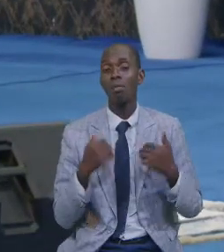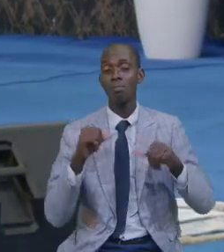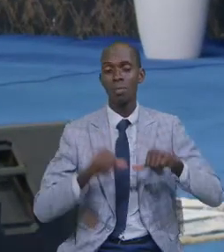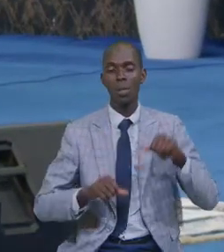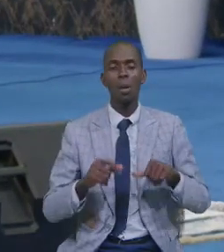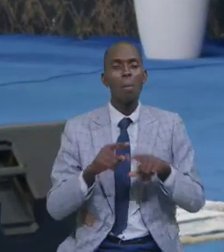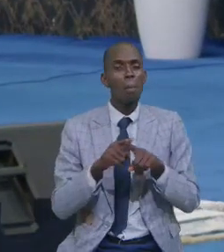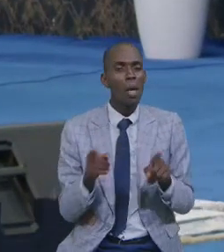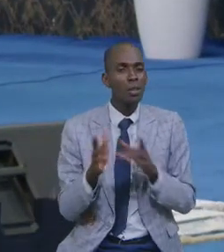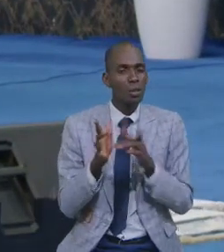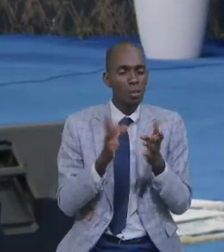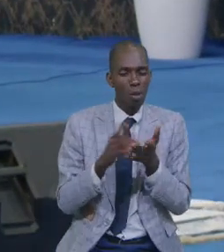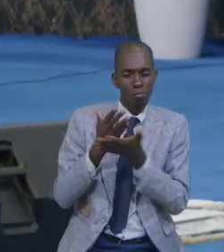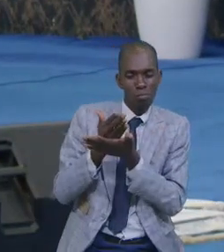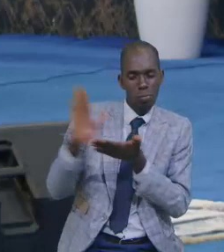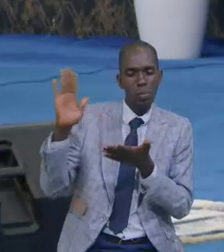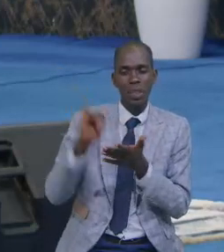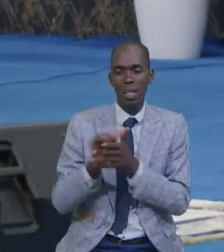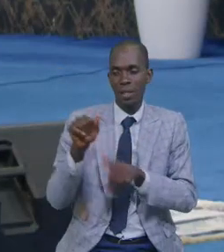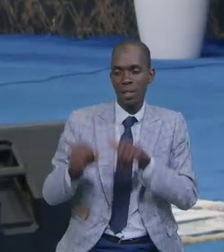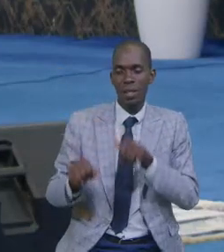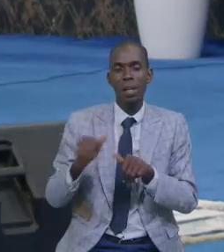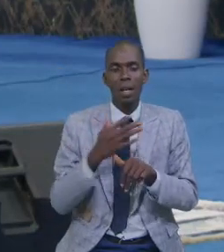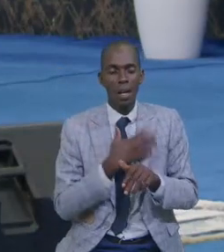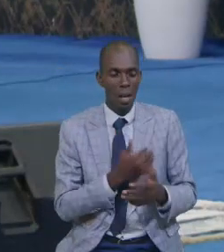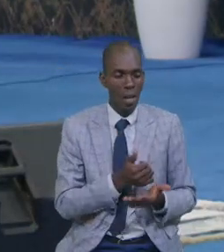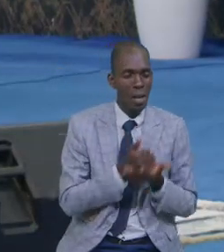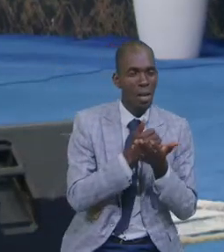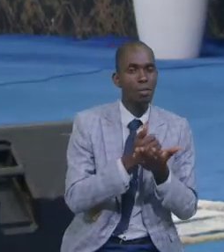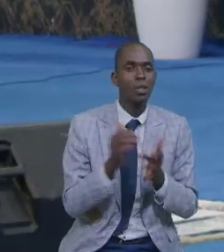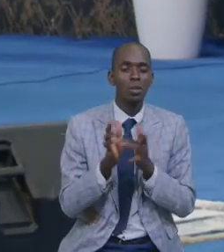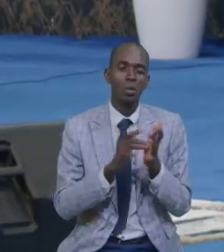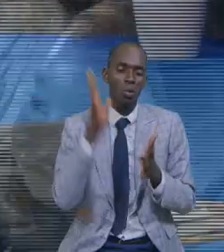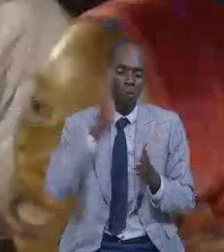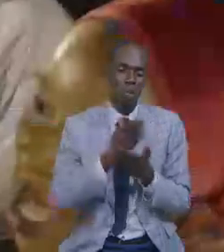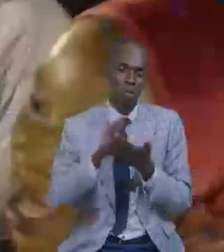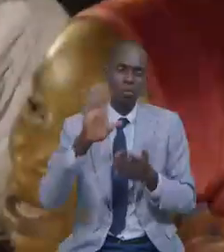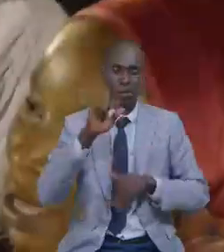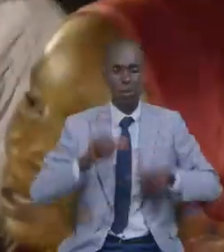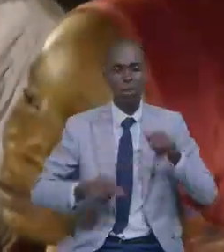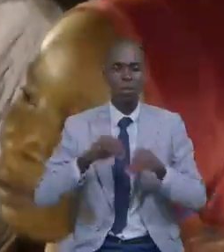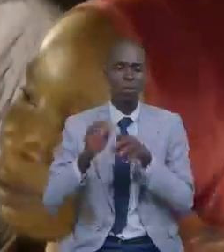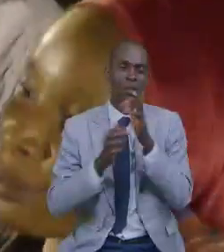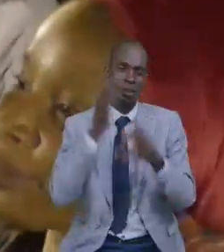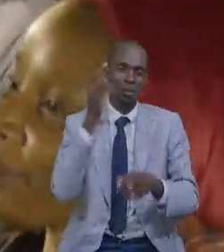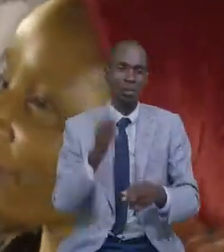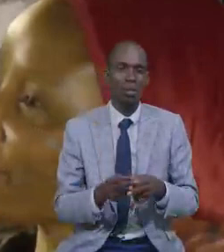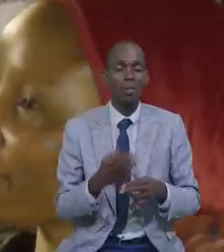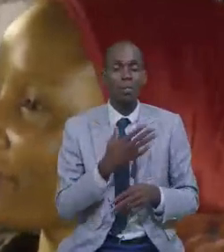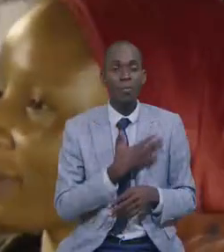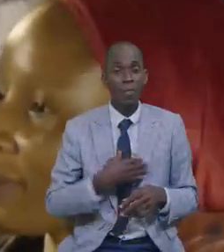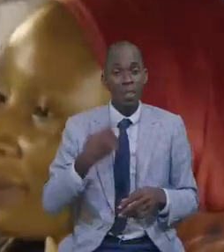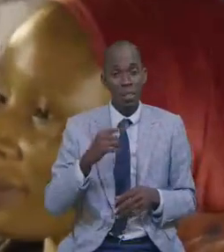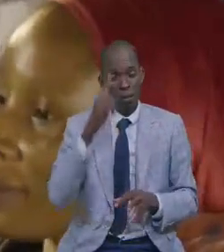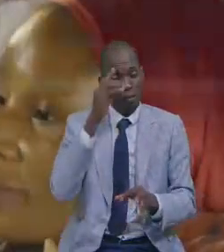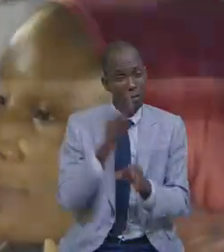overlooked the unbelief and he helped him. He will overlook all the unbelief you have. And the faith you have,